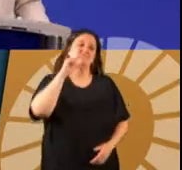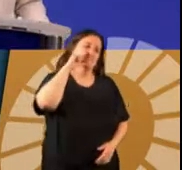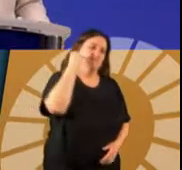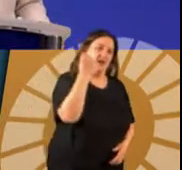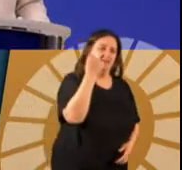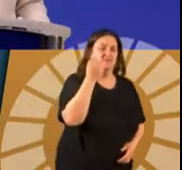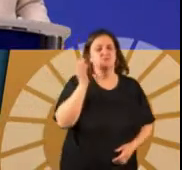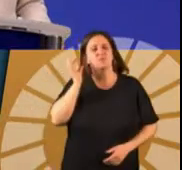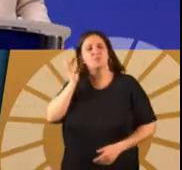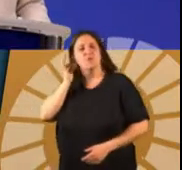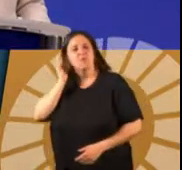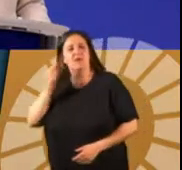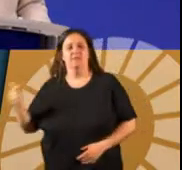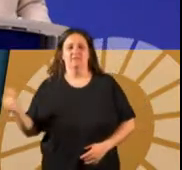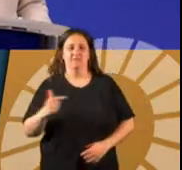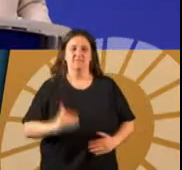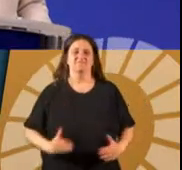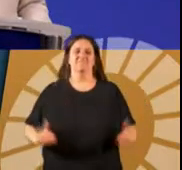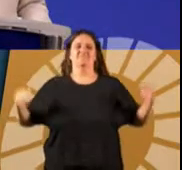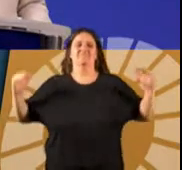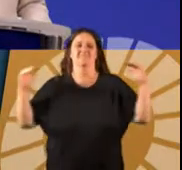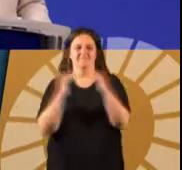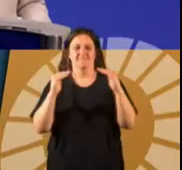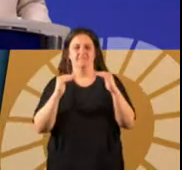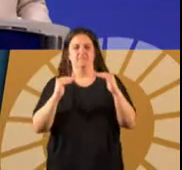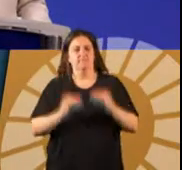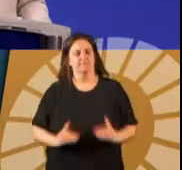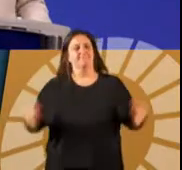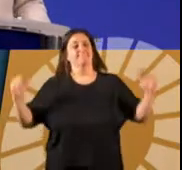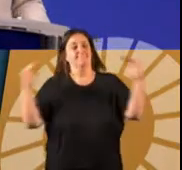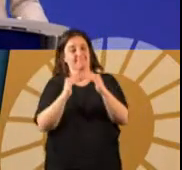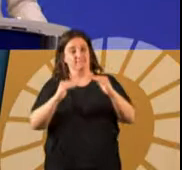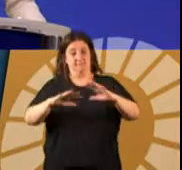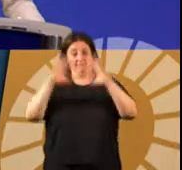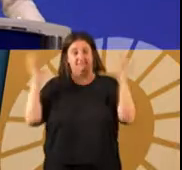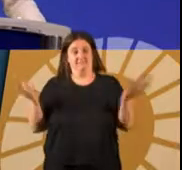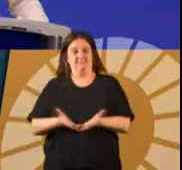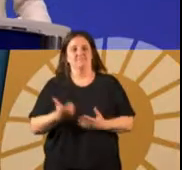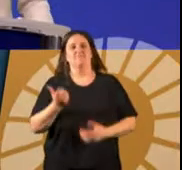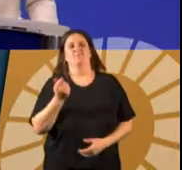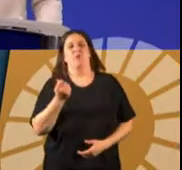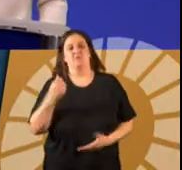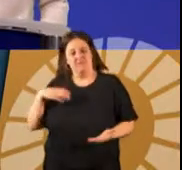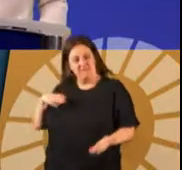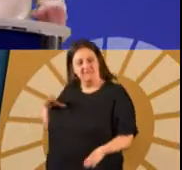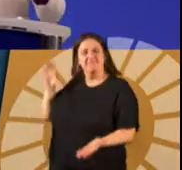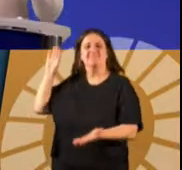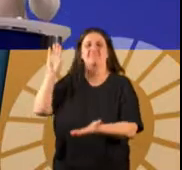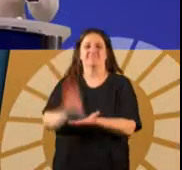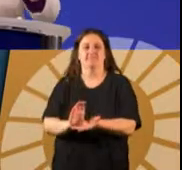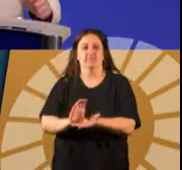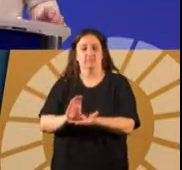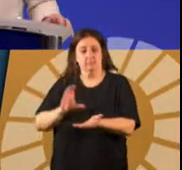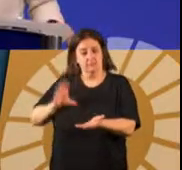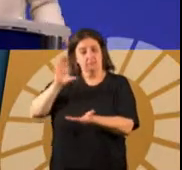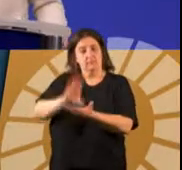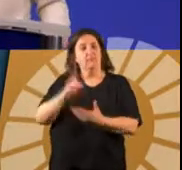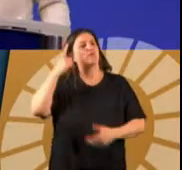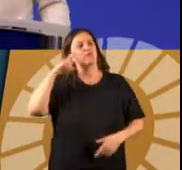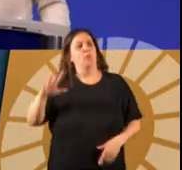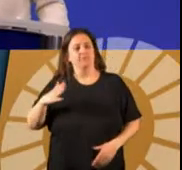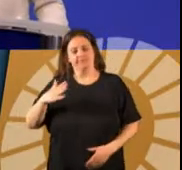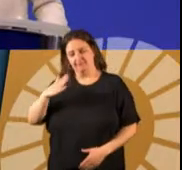and girls' rights and empowerment. These investments and actions will contribute to this forum's